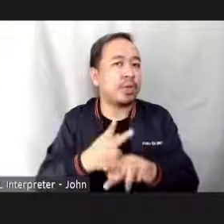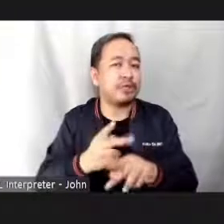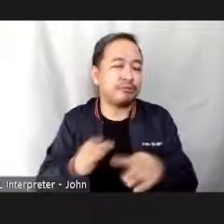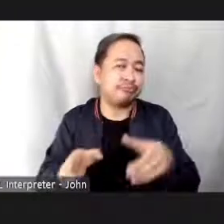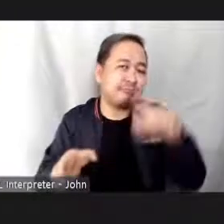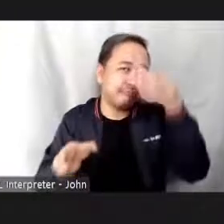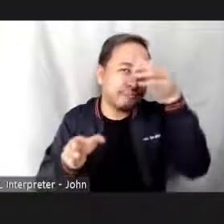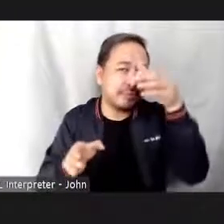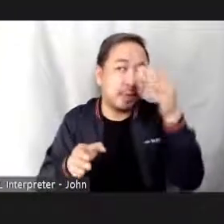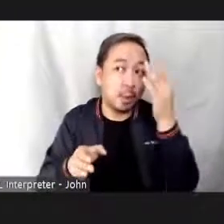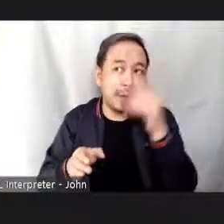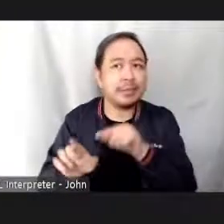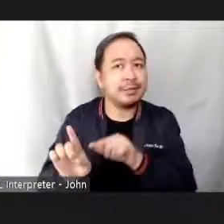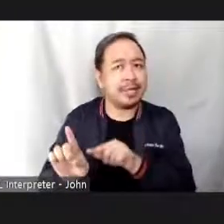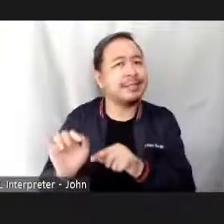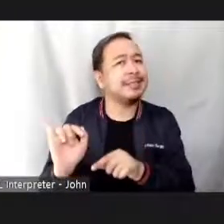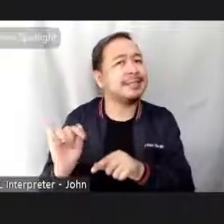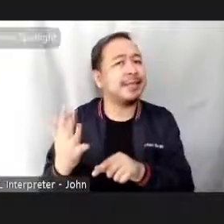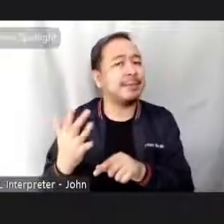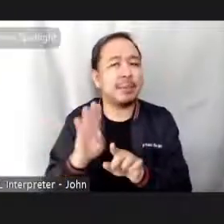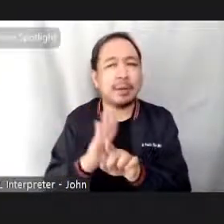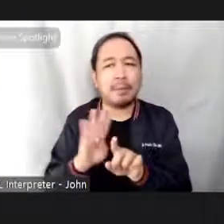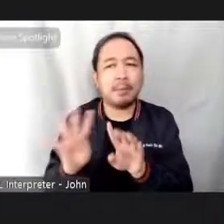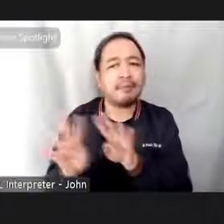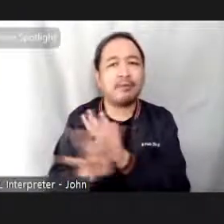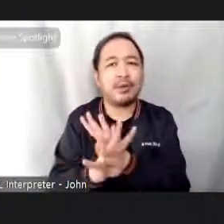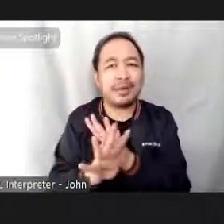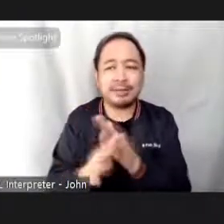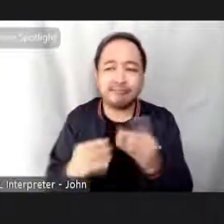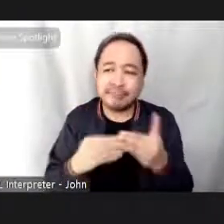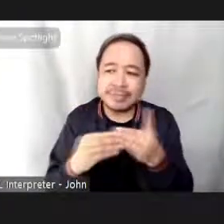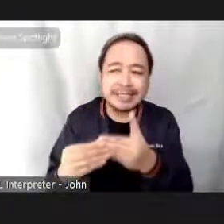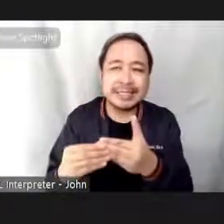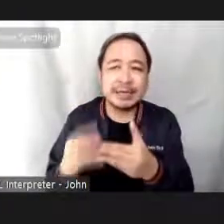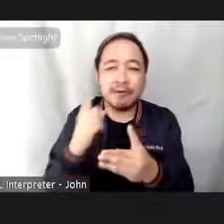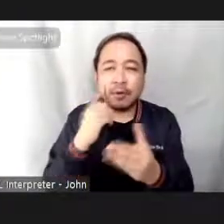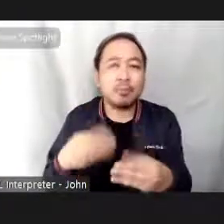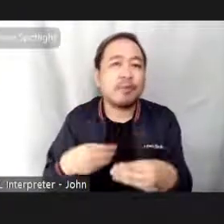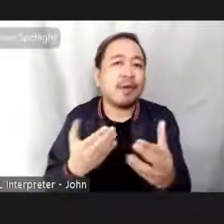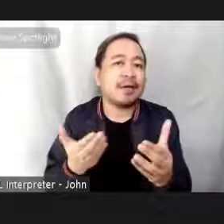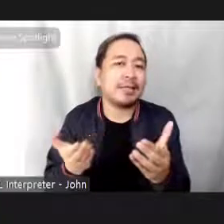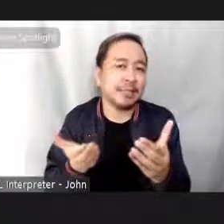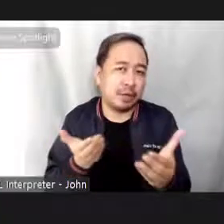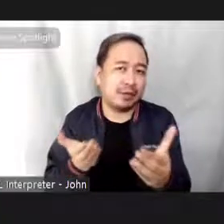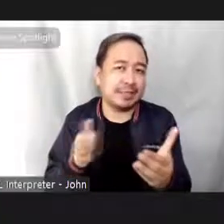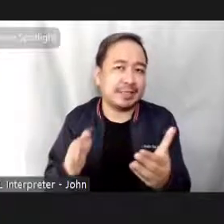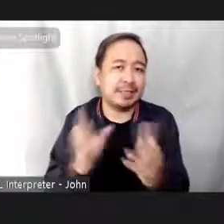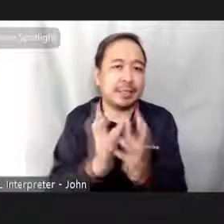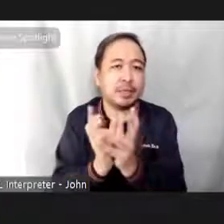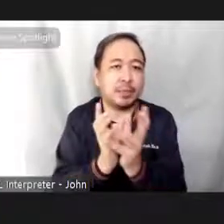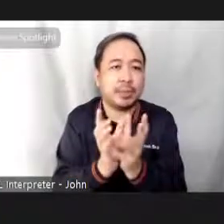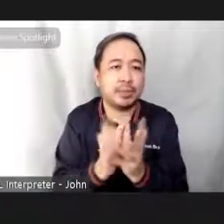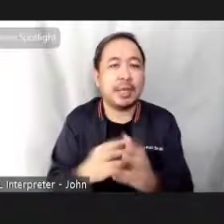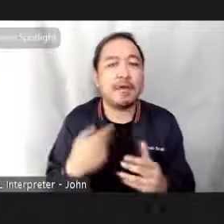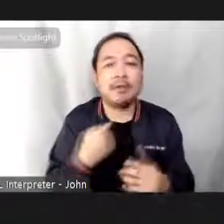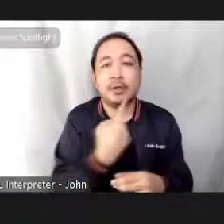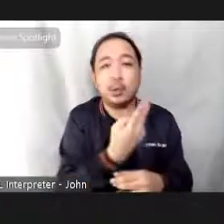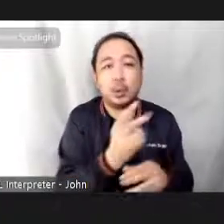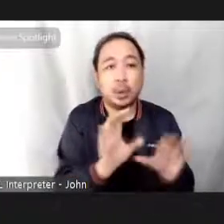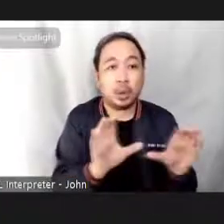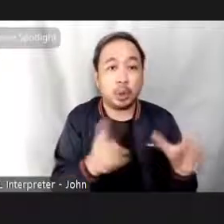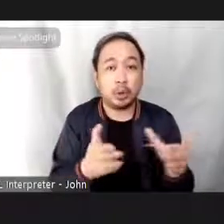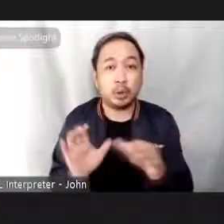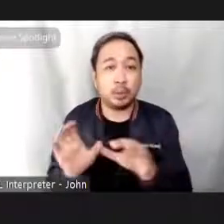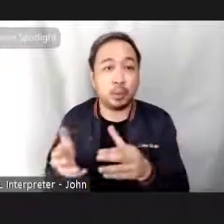are frontliners in the service provision in the community. There were 2 batches with a total of 62 graduates.